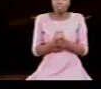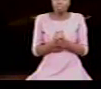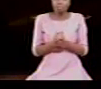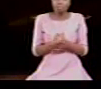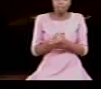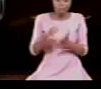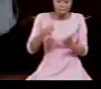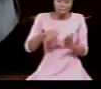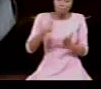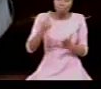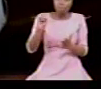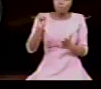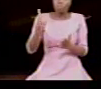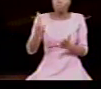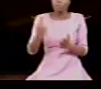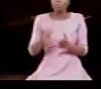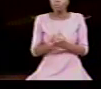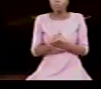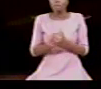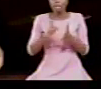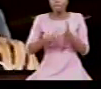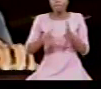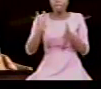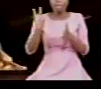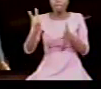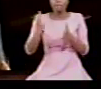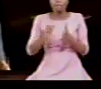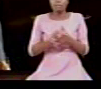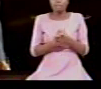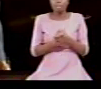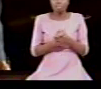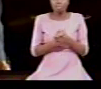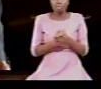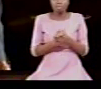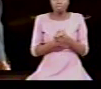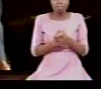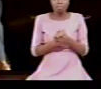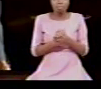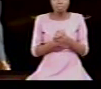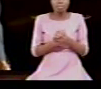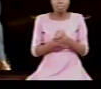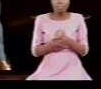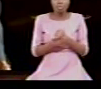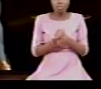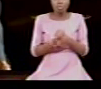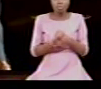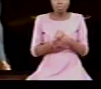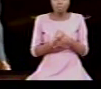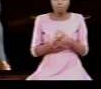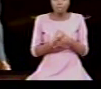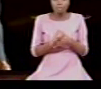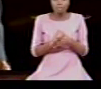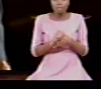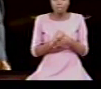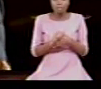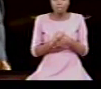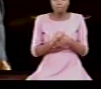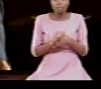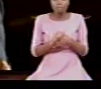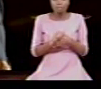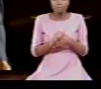Psalm 101, verse 6, follow through. Don't sleep.